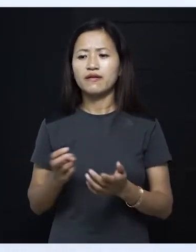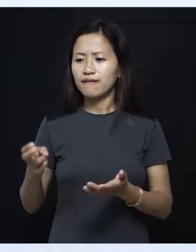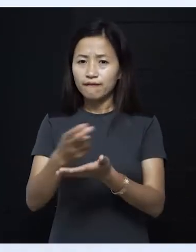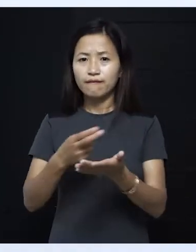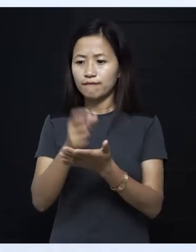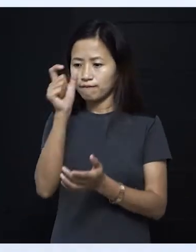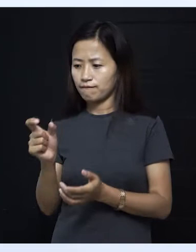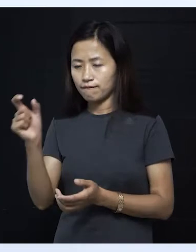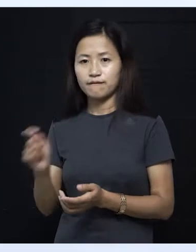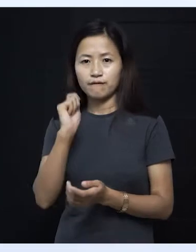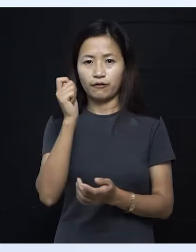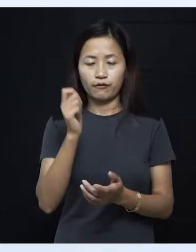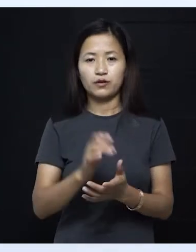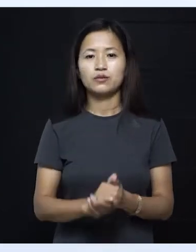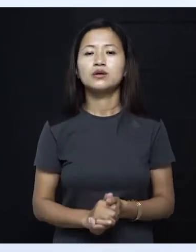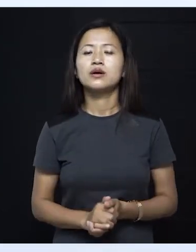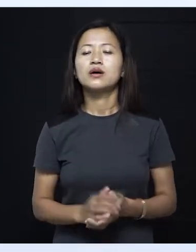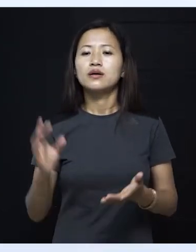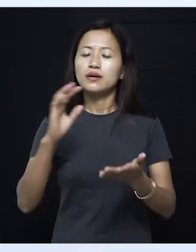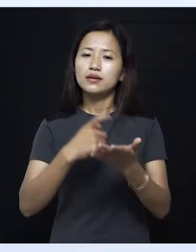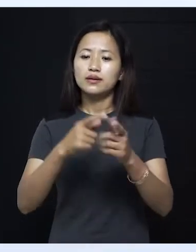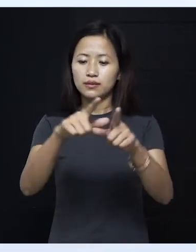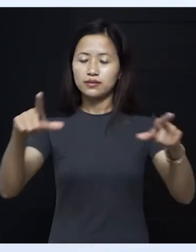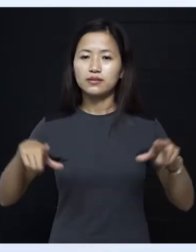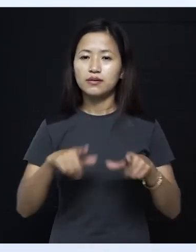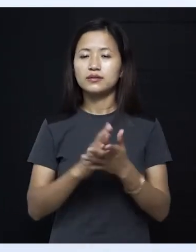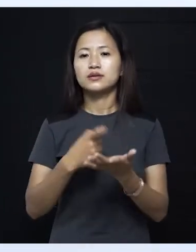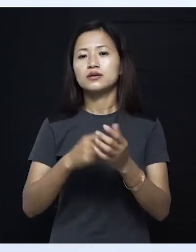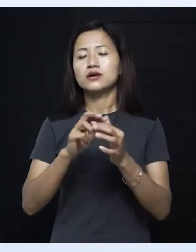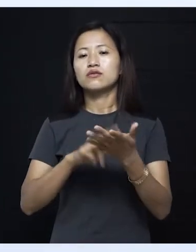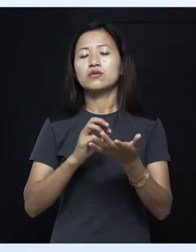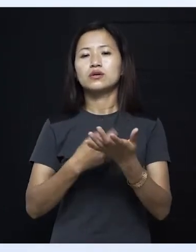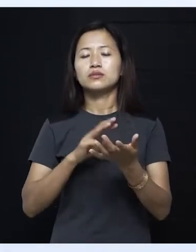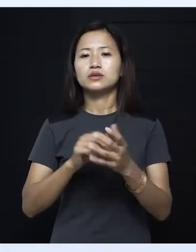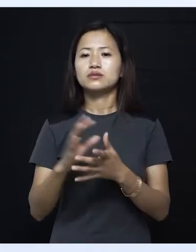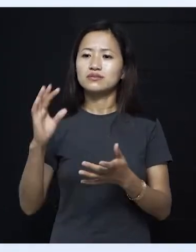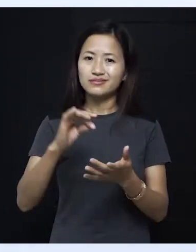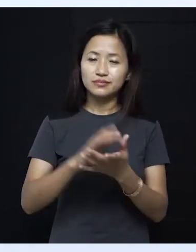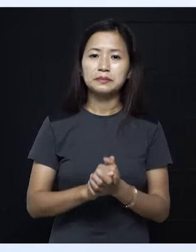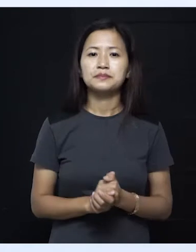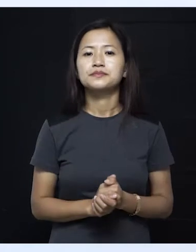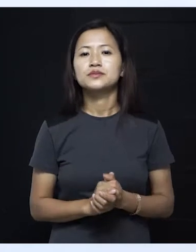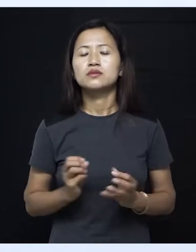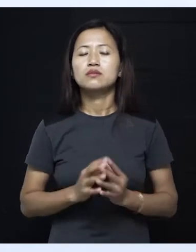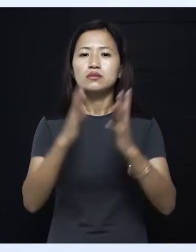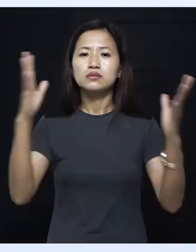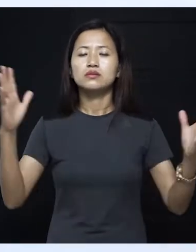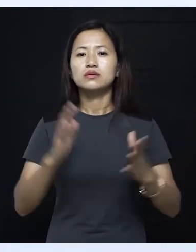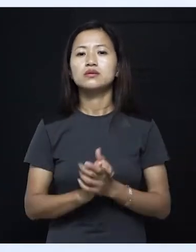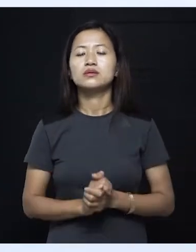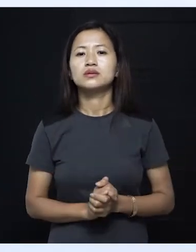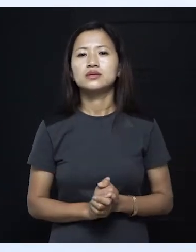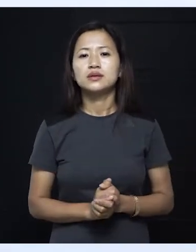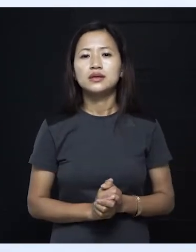Then apart from these land reforms, okay, the Indian government also, they came up with lots of